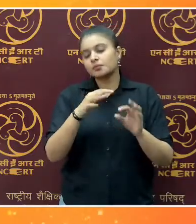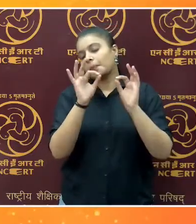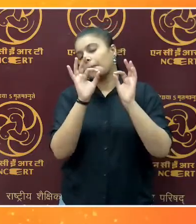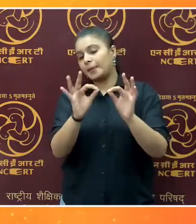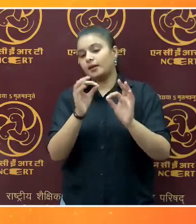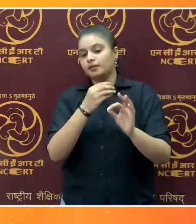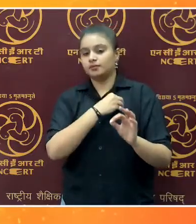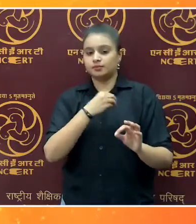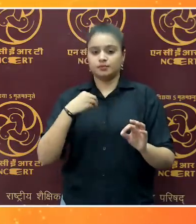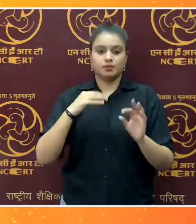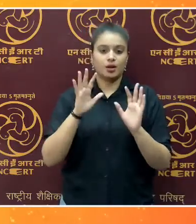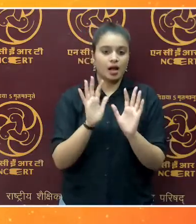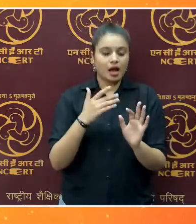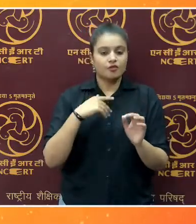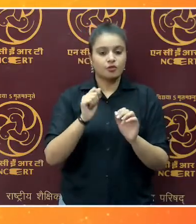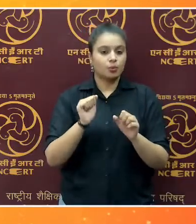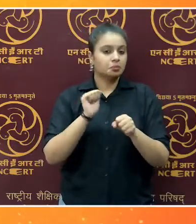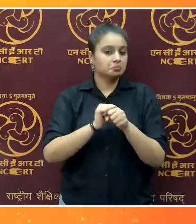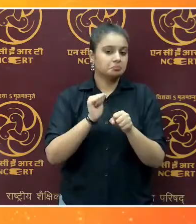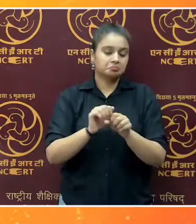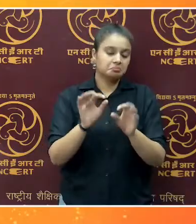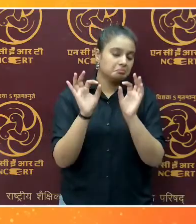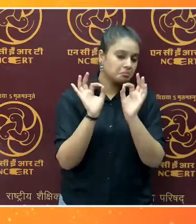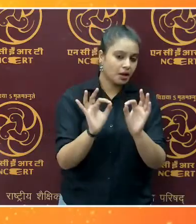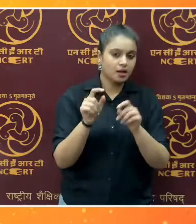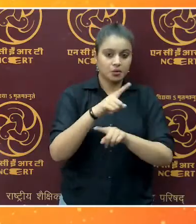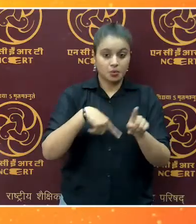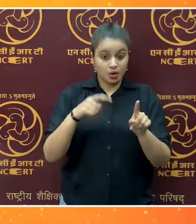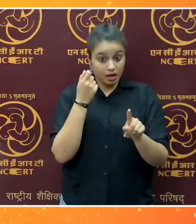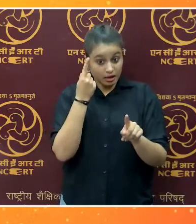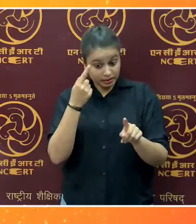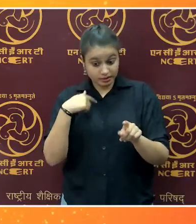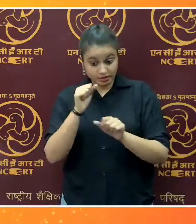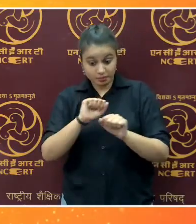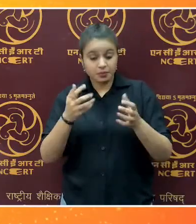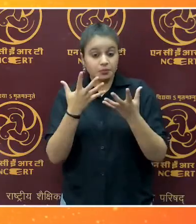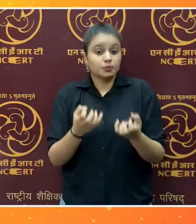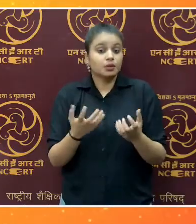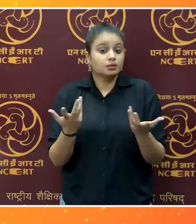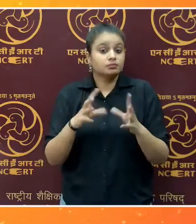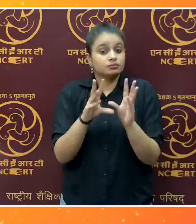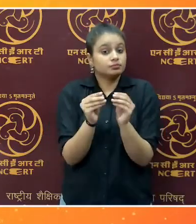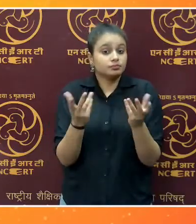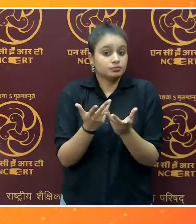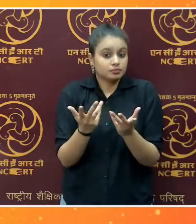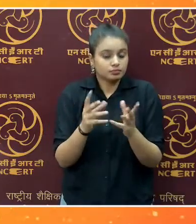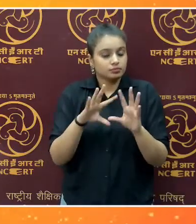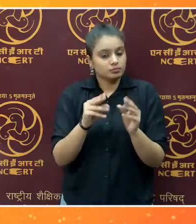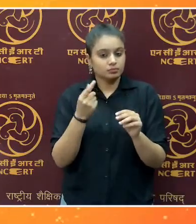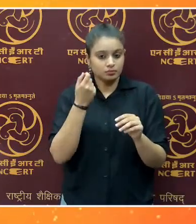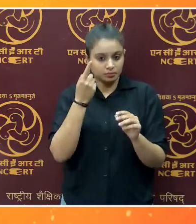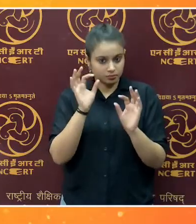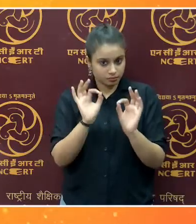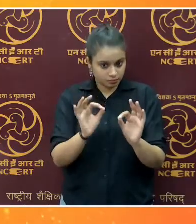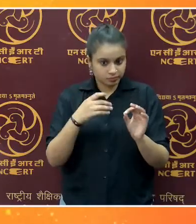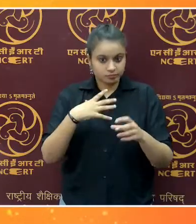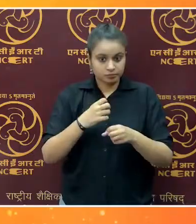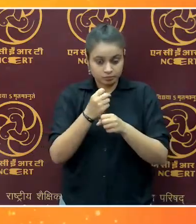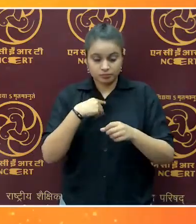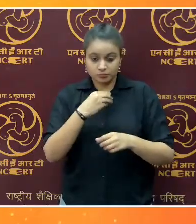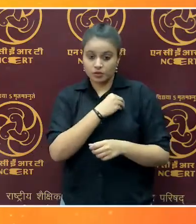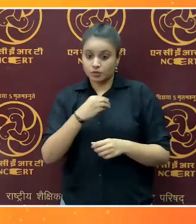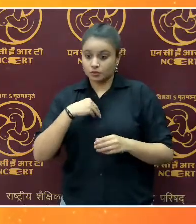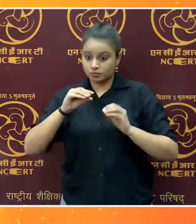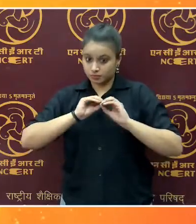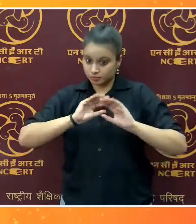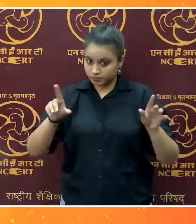doctor, because the best doctor is somebody who understands the patient well, which is also a message to the doctors,